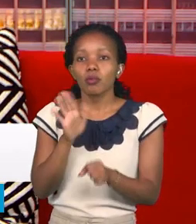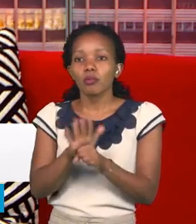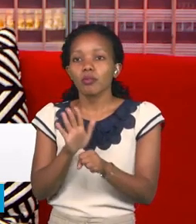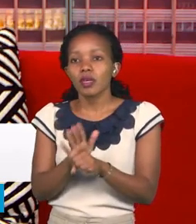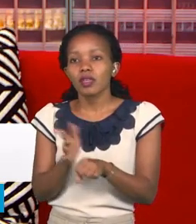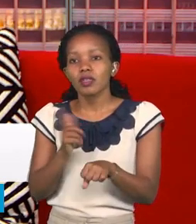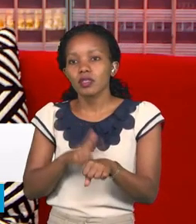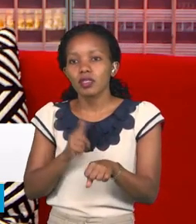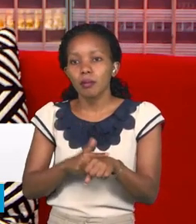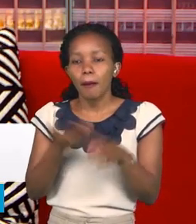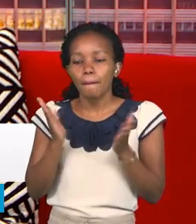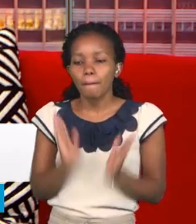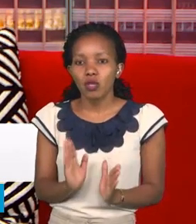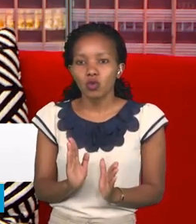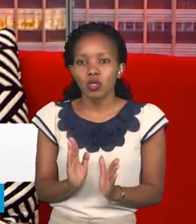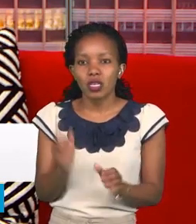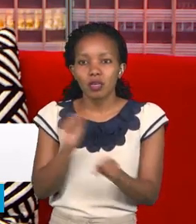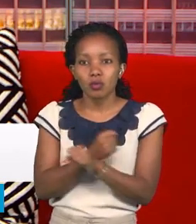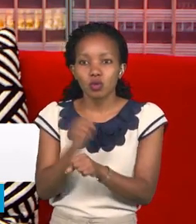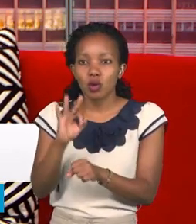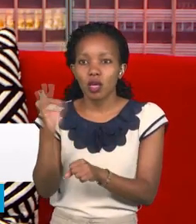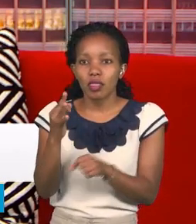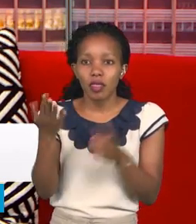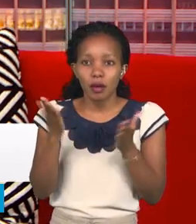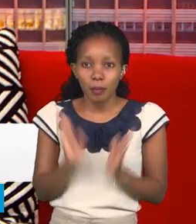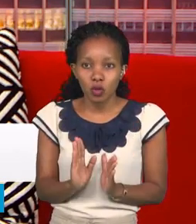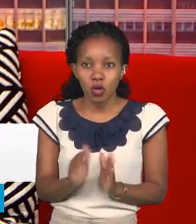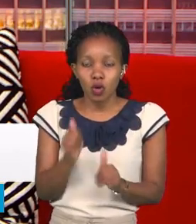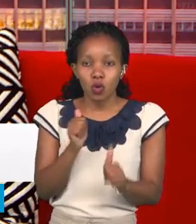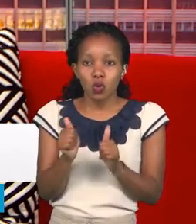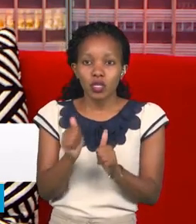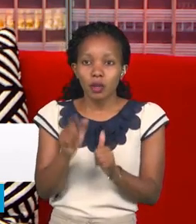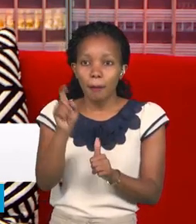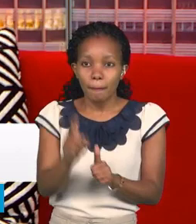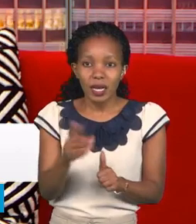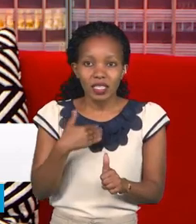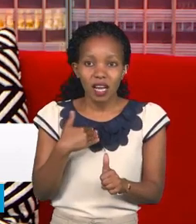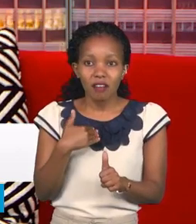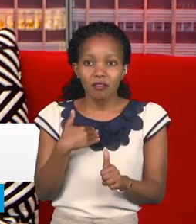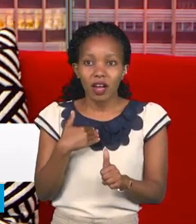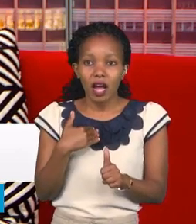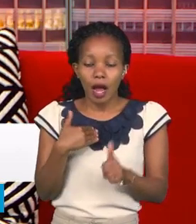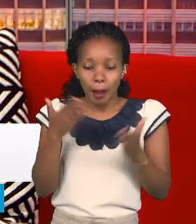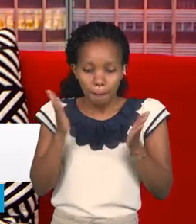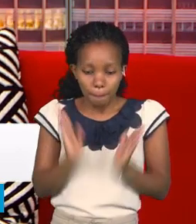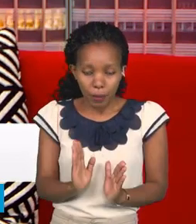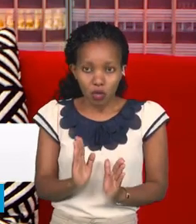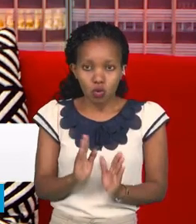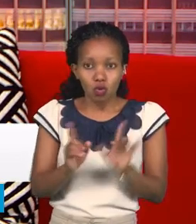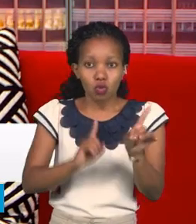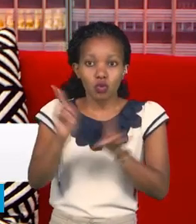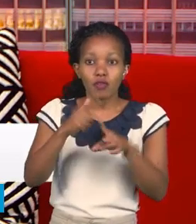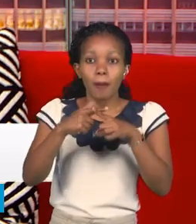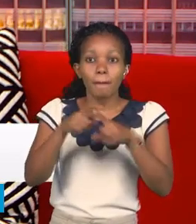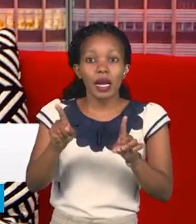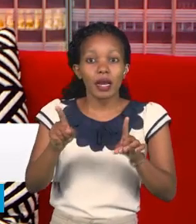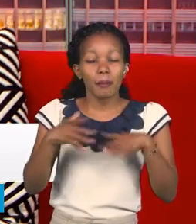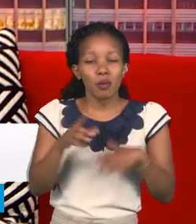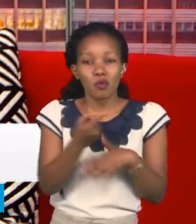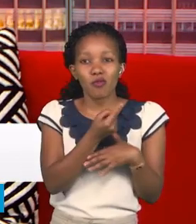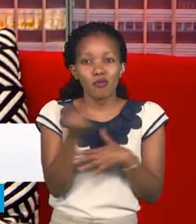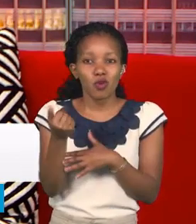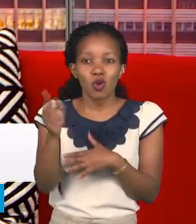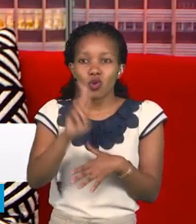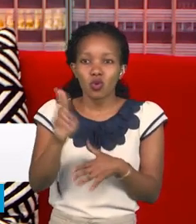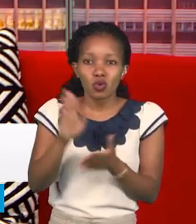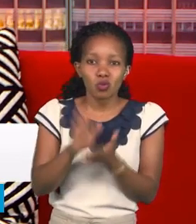recipient and the donor come because they cannot afford the third person, which is also mandatory because there has to be an attendant to travel. Sure. Now, three people go there. You spend almost